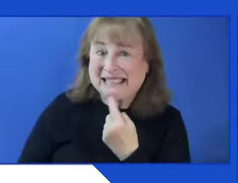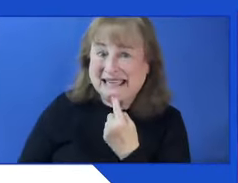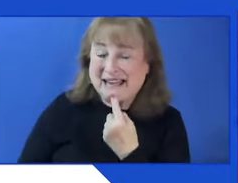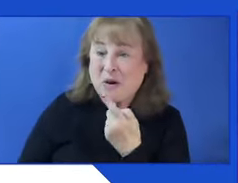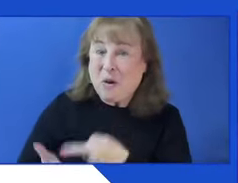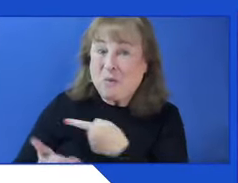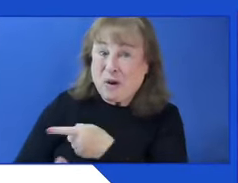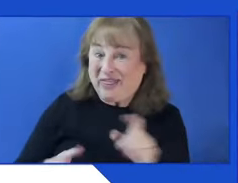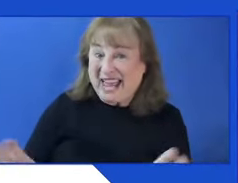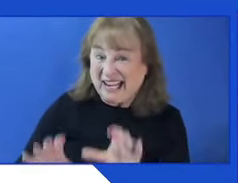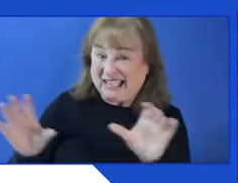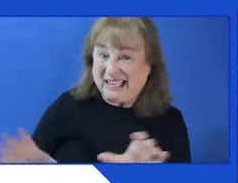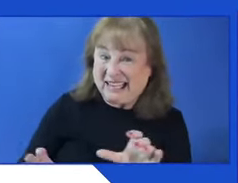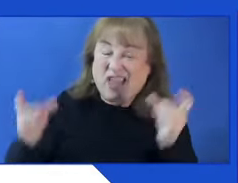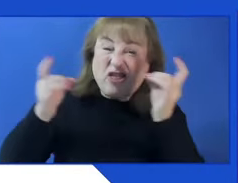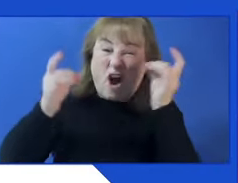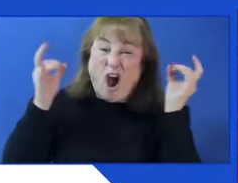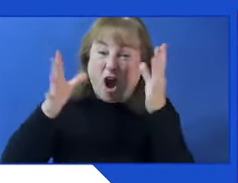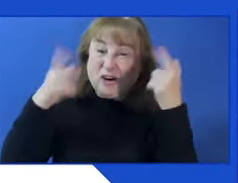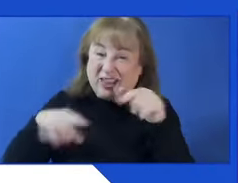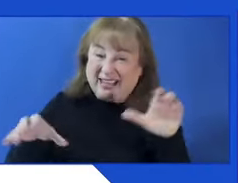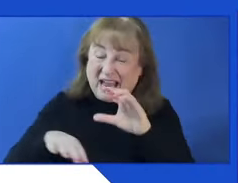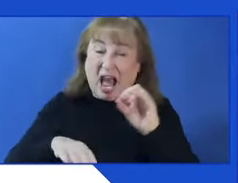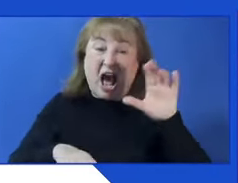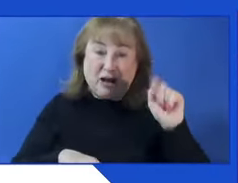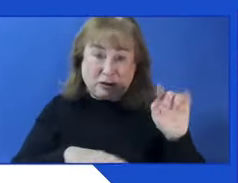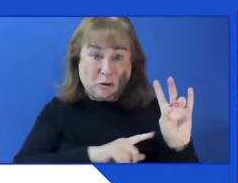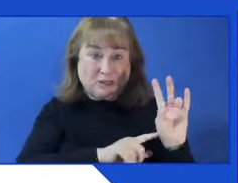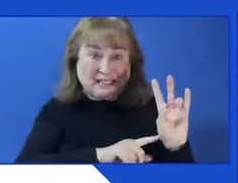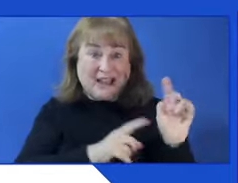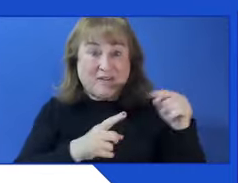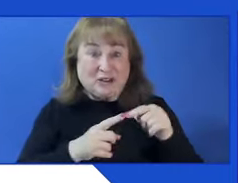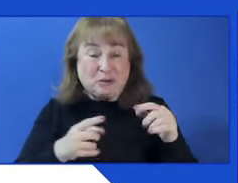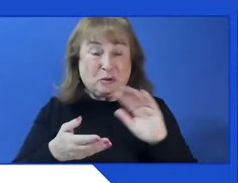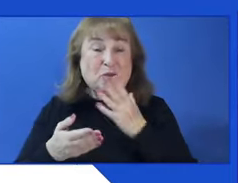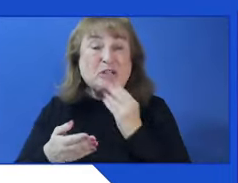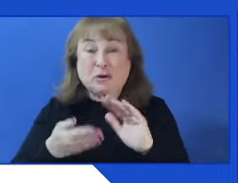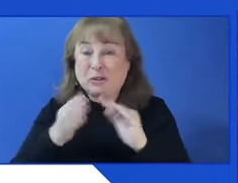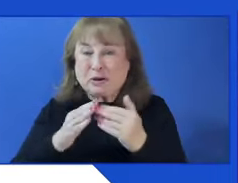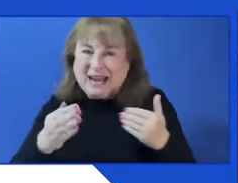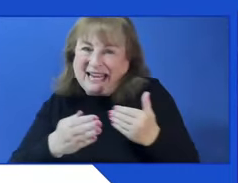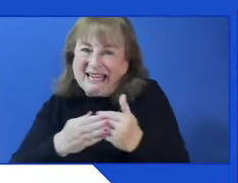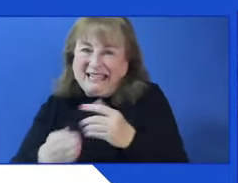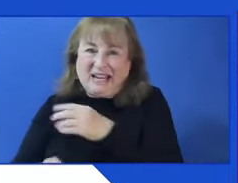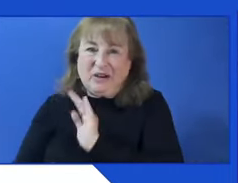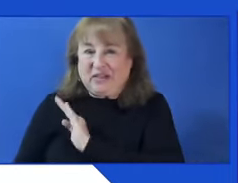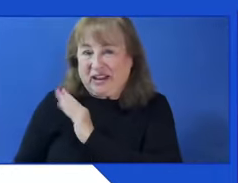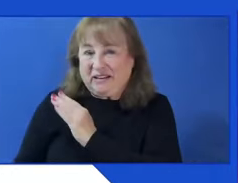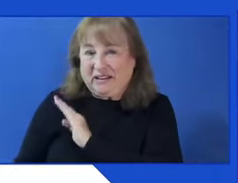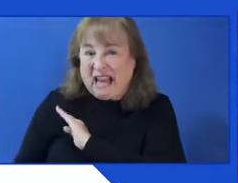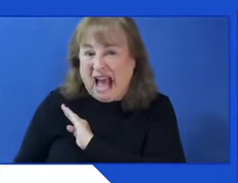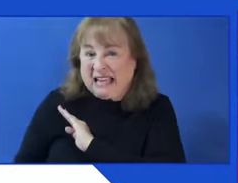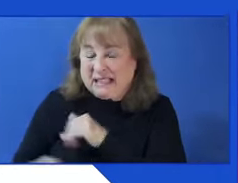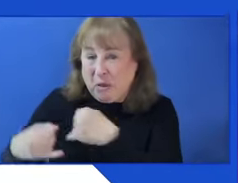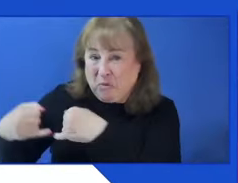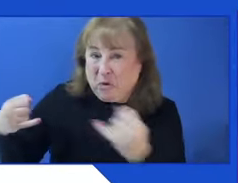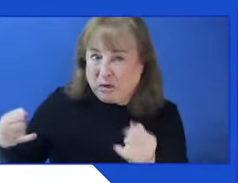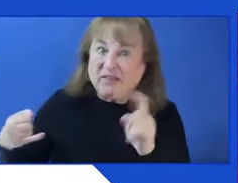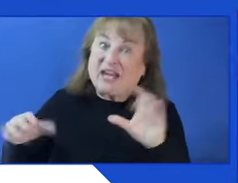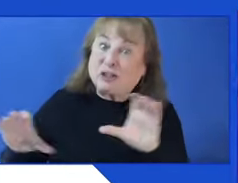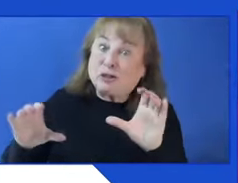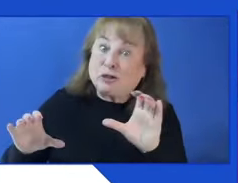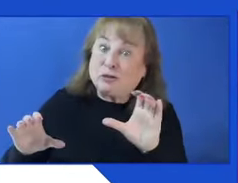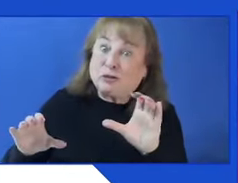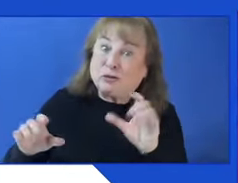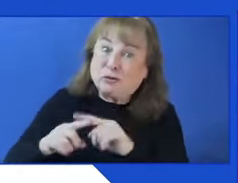they did, the horror that they did on October 7th to the Jewish communities near the Gaza border, they should do